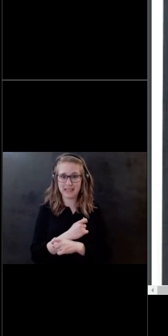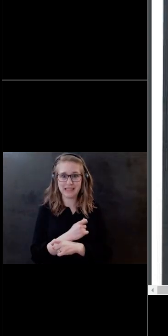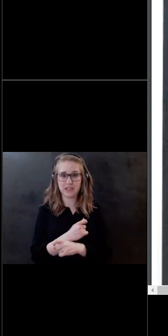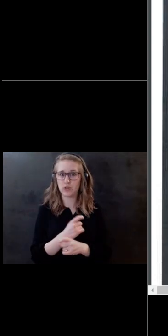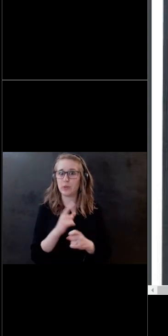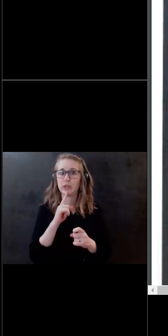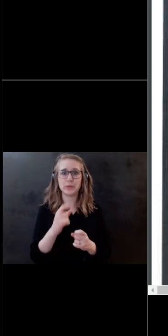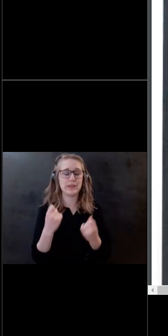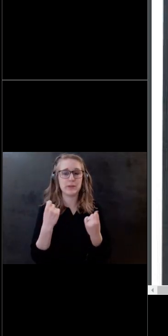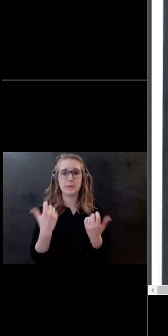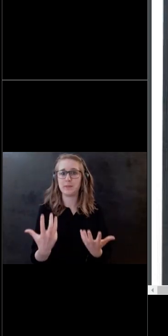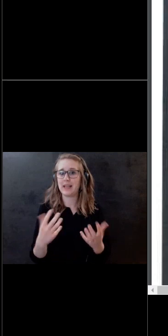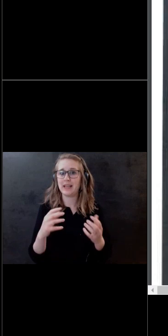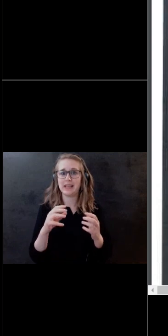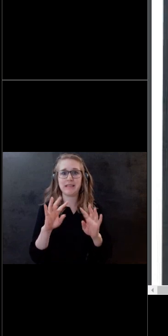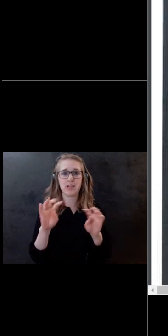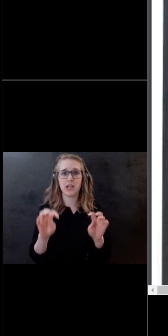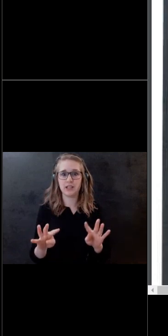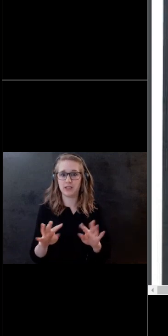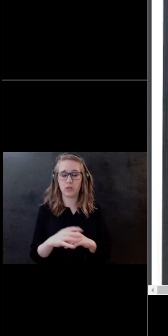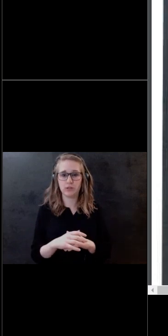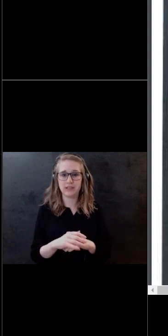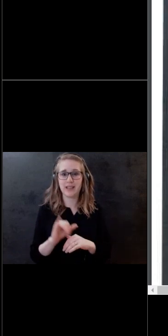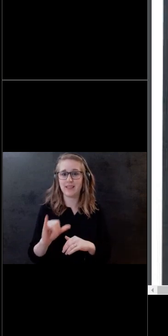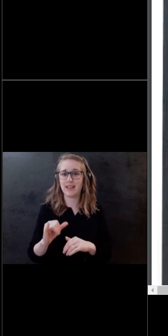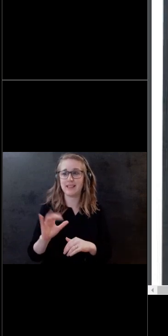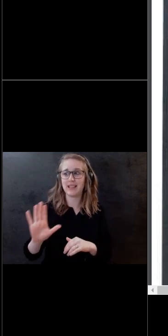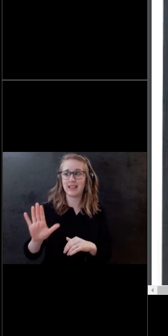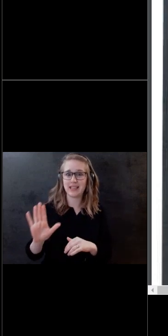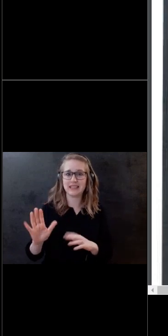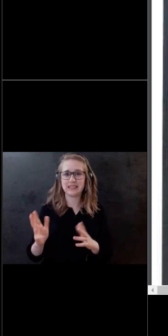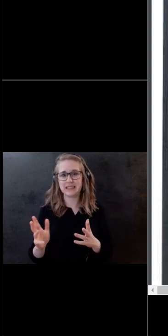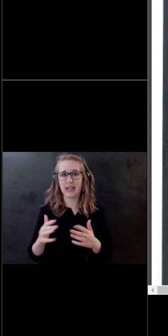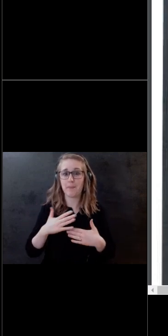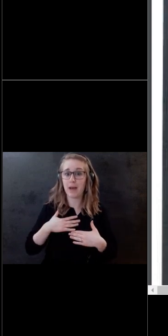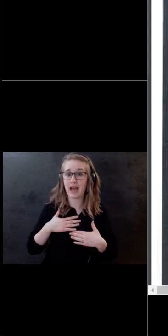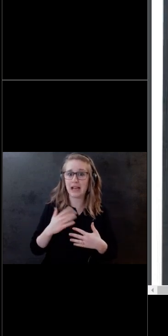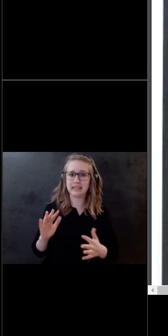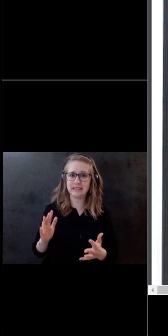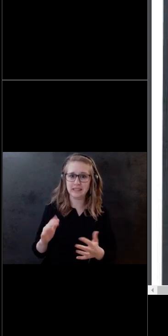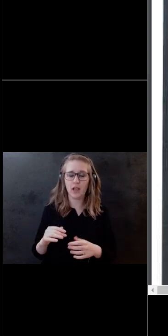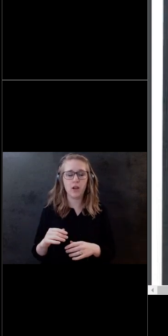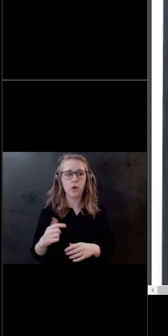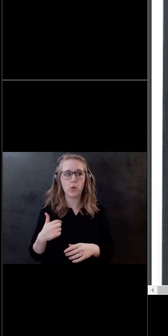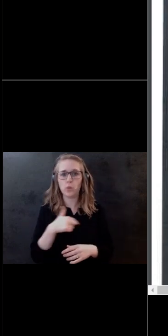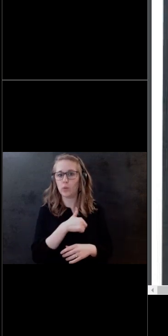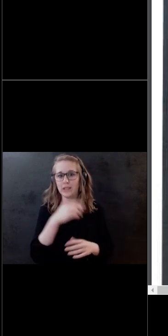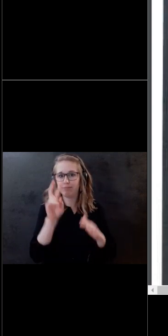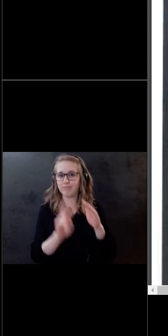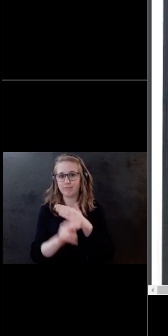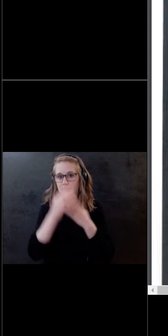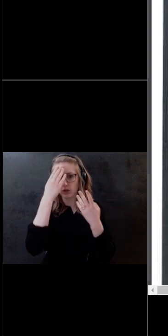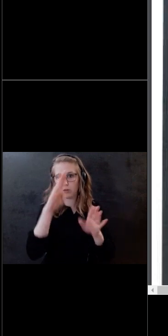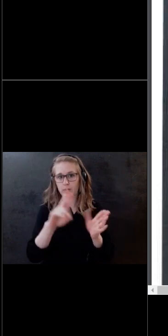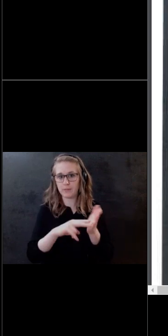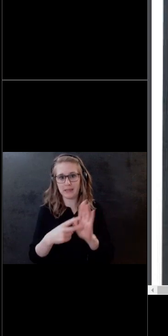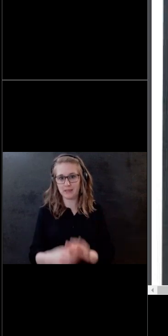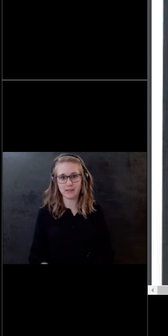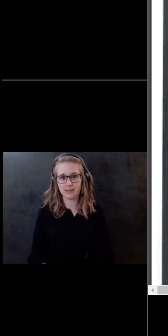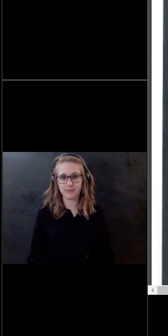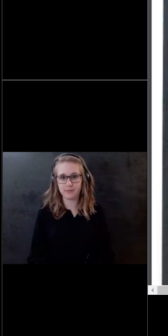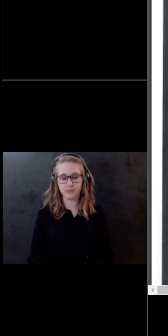unknowns. That's, I think, his reluctance and my reluctance, is that we don't know what that means. And